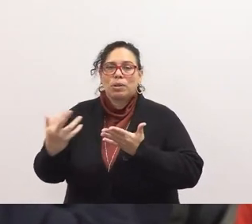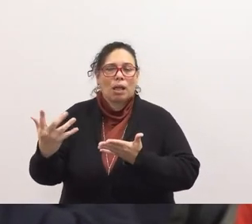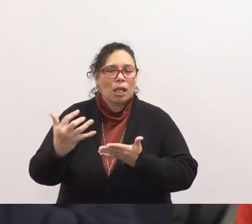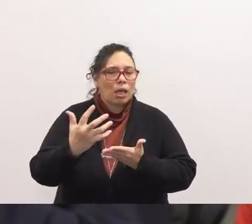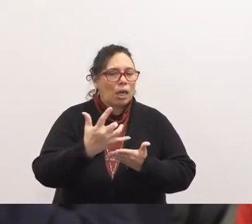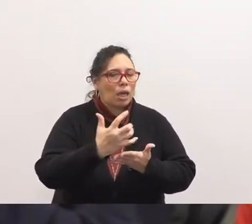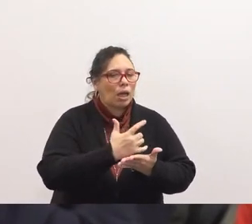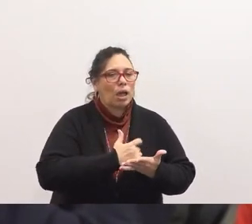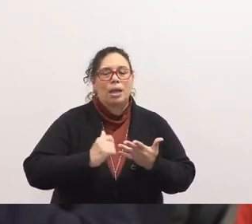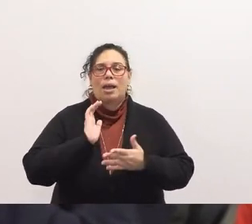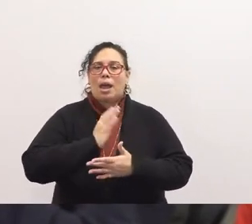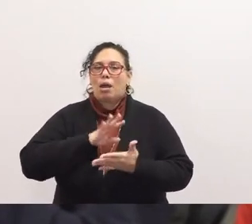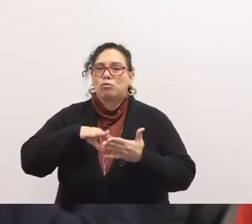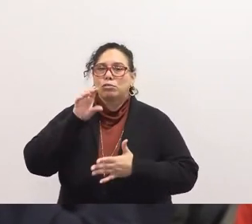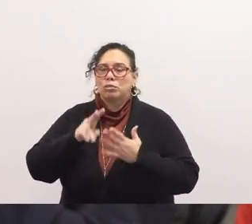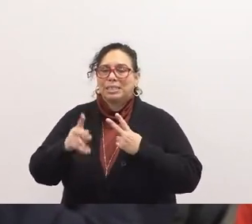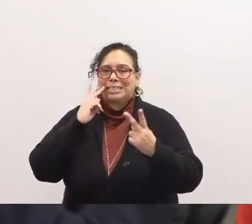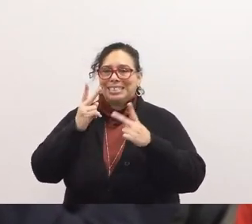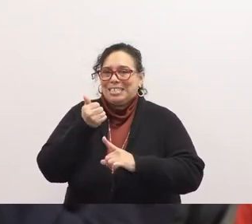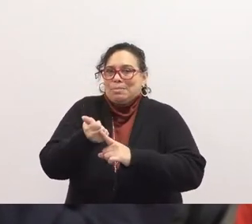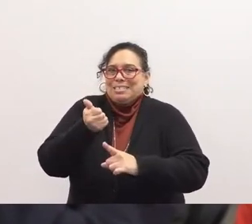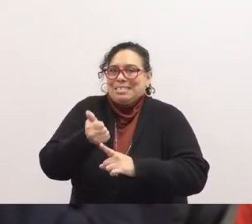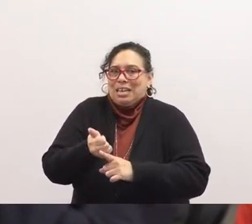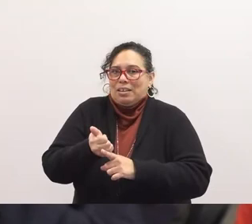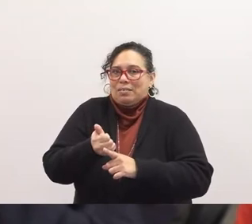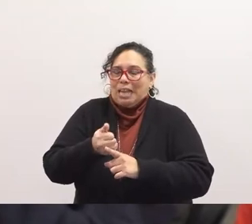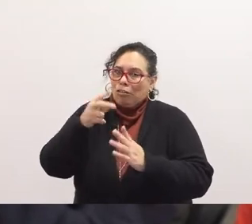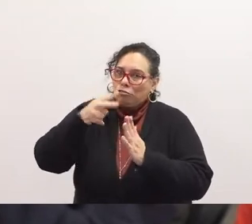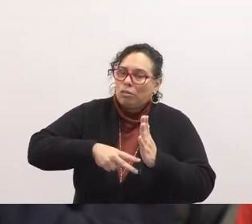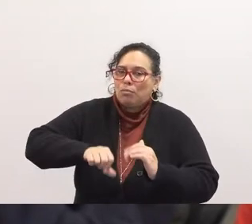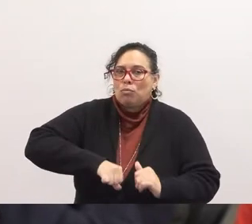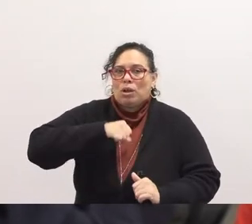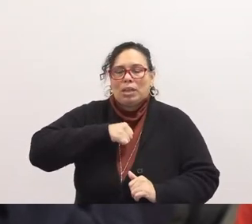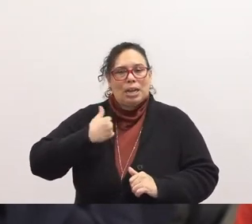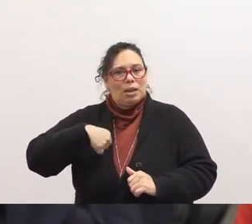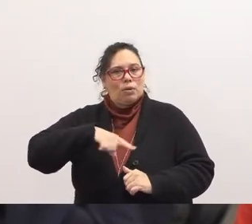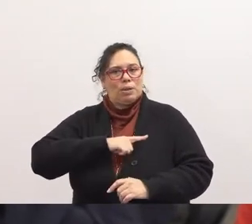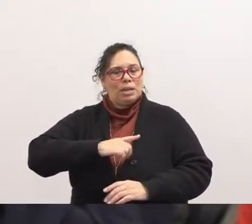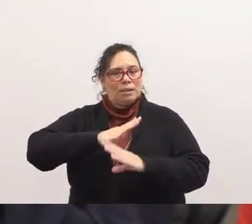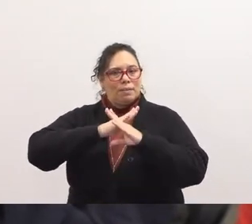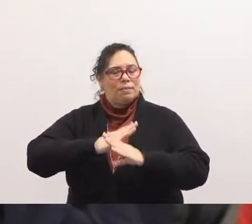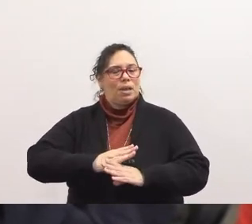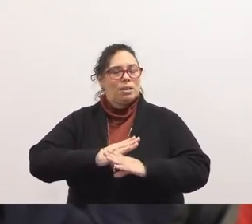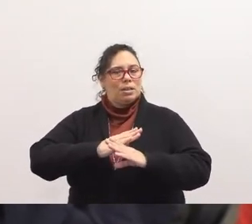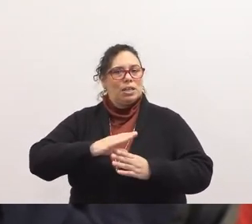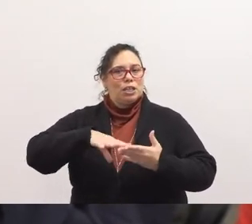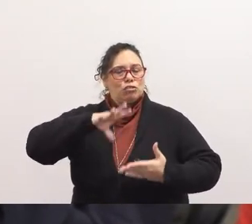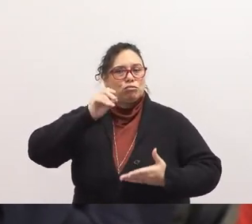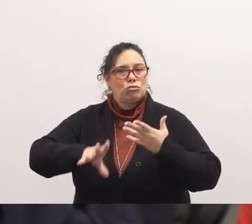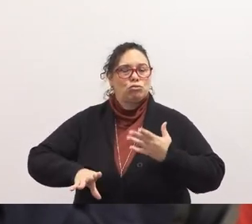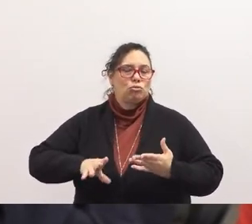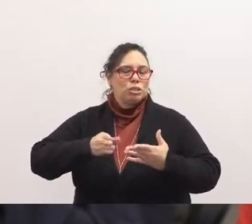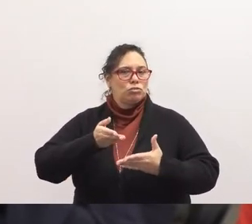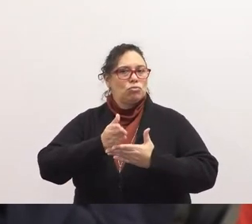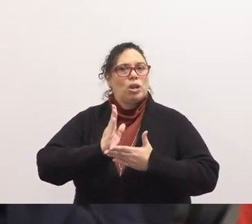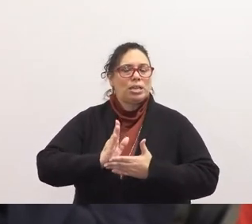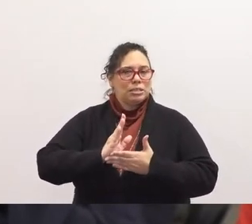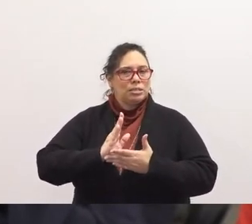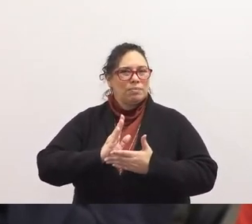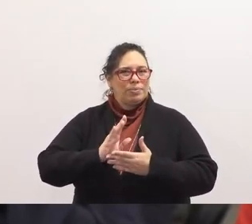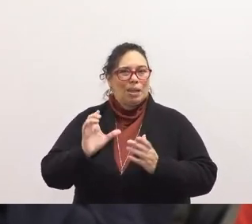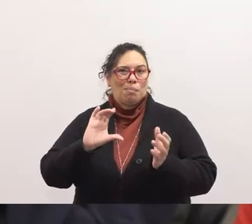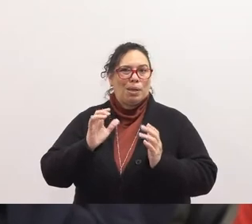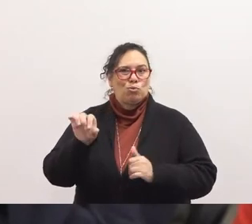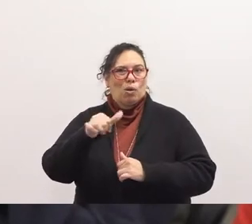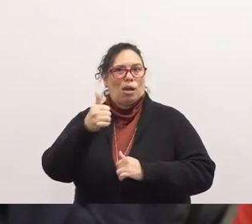collections in which our students can see themselves, and we proudly defend the students' right to read books that are banned elsewhere in this country.